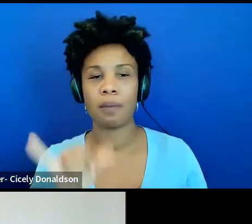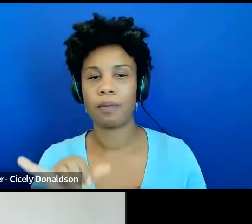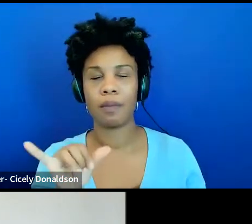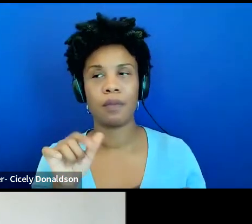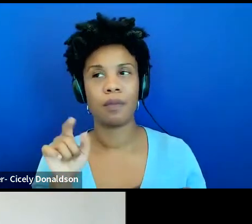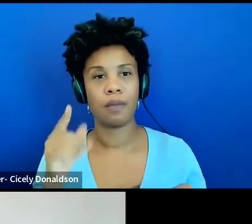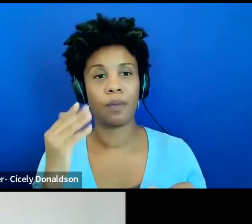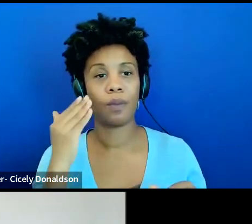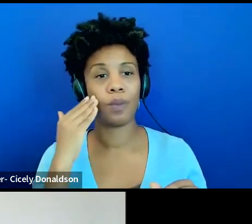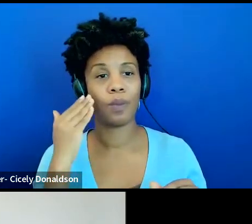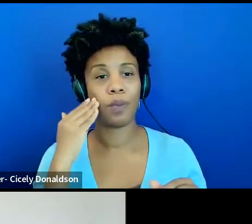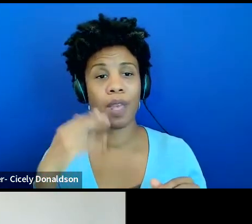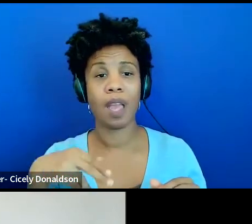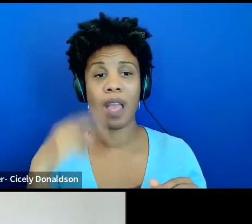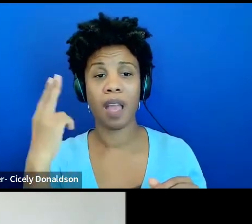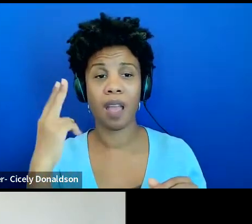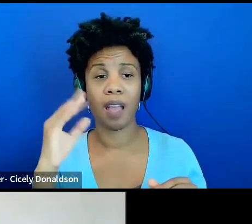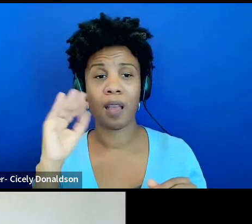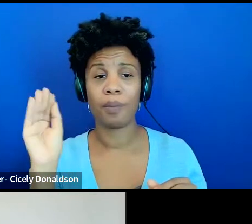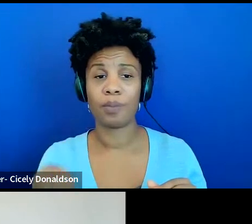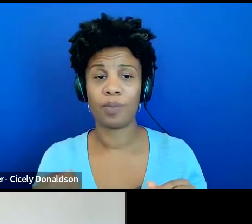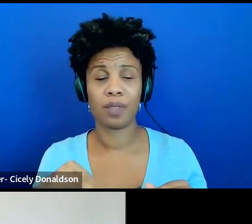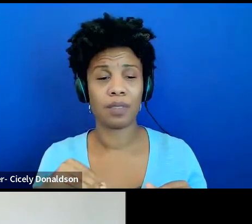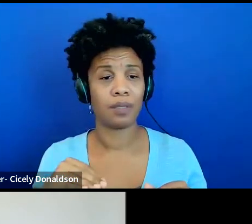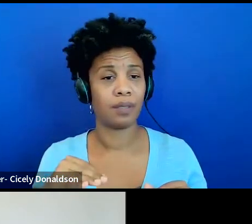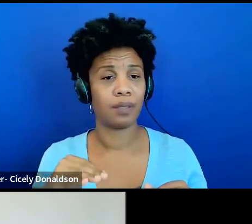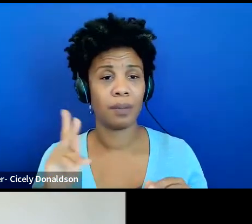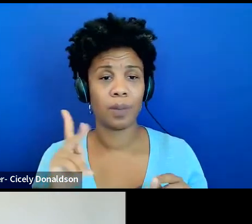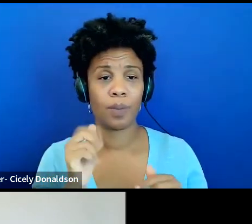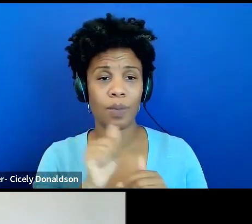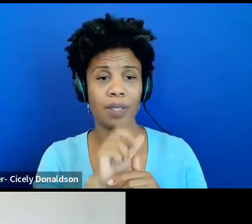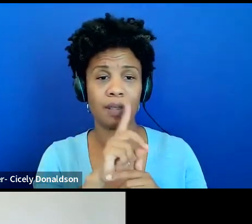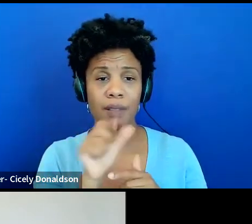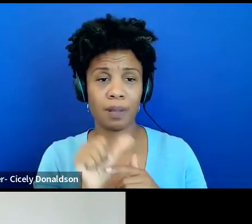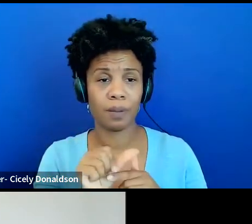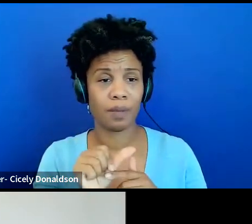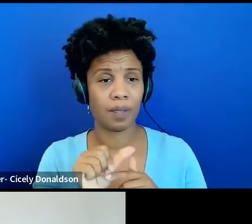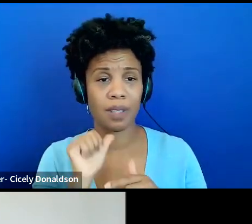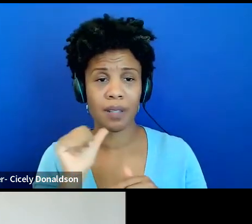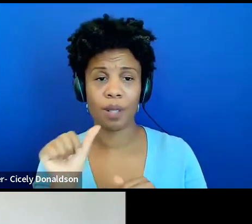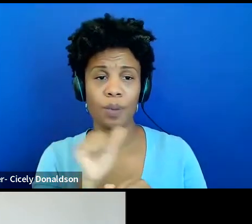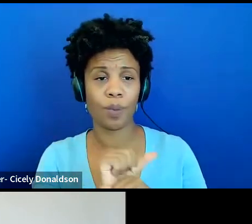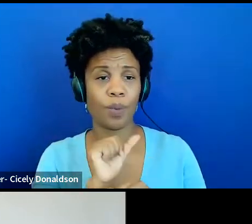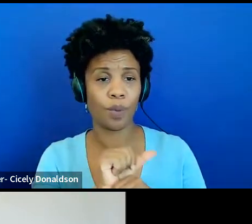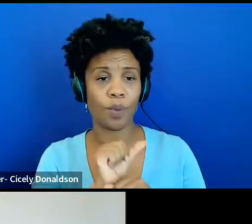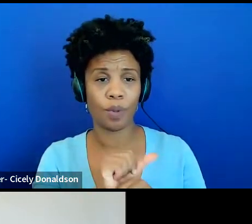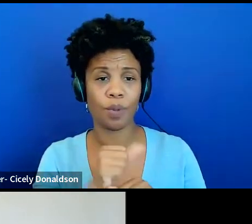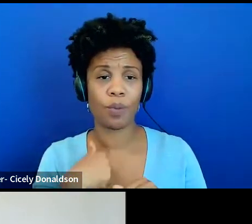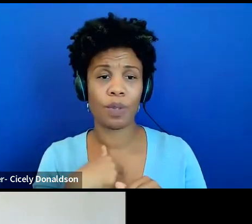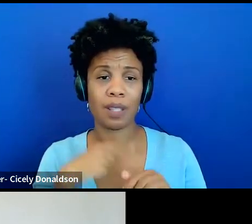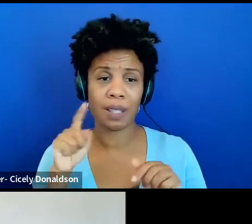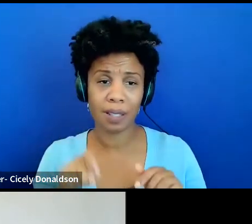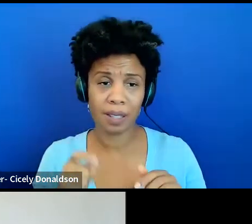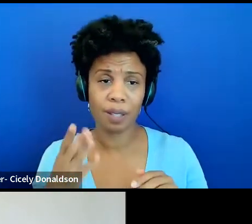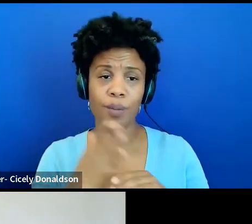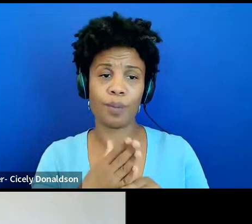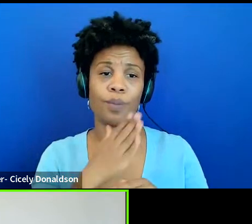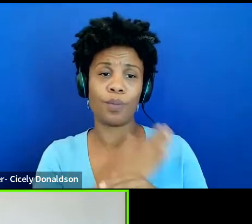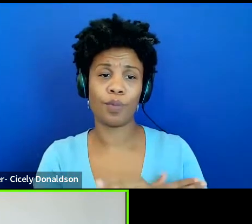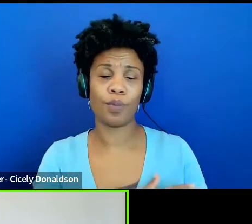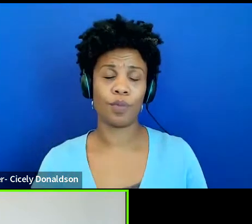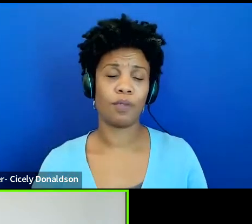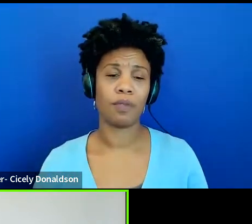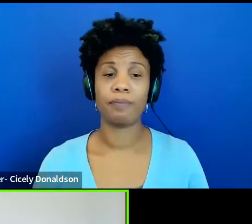low. And it's something that we need to see how we can help to advocate on their behalf.